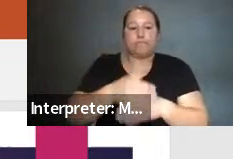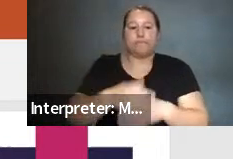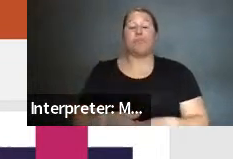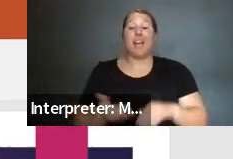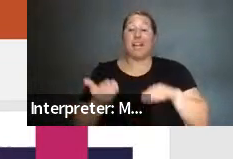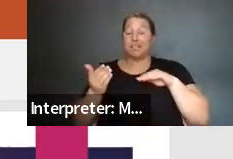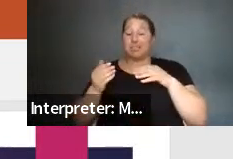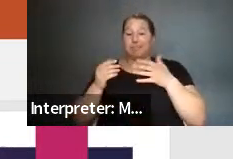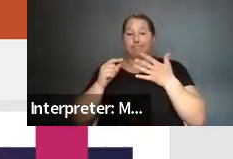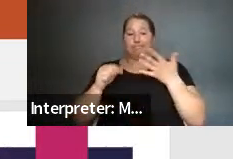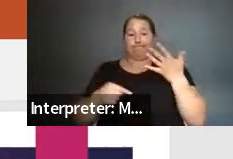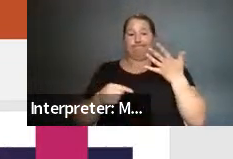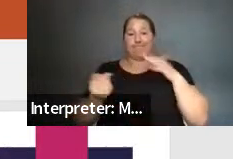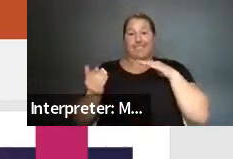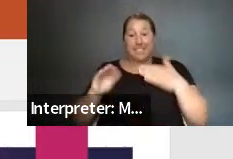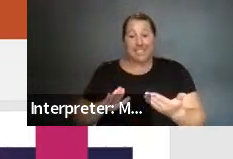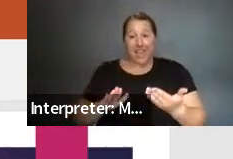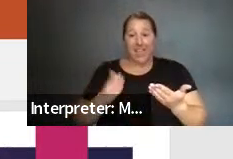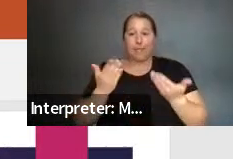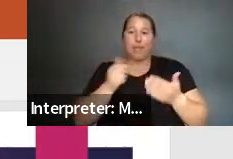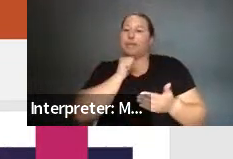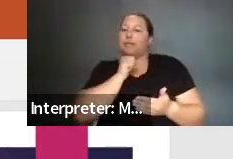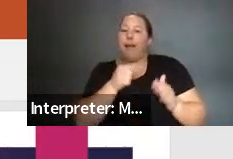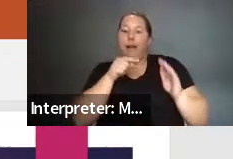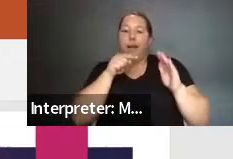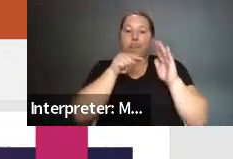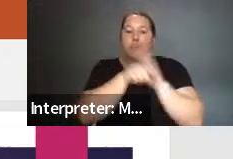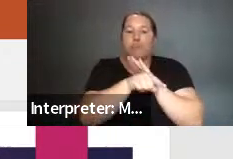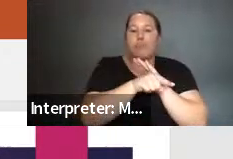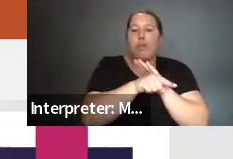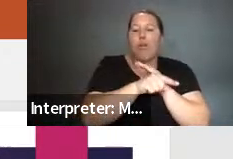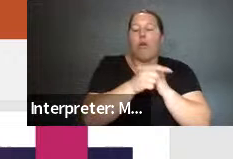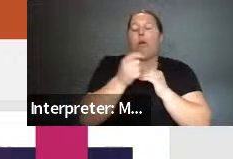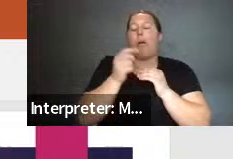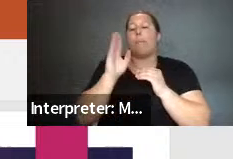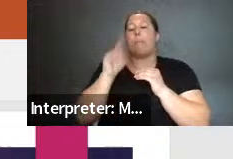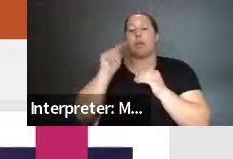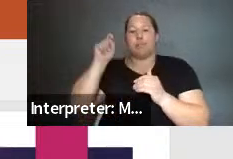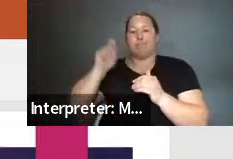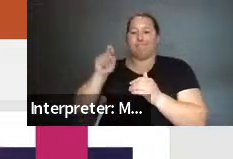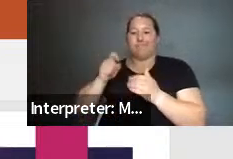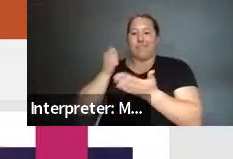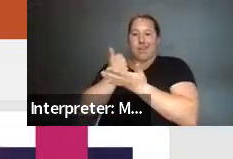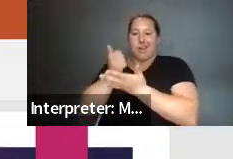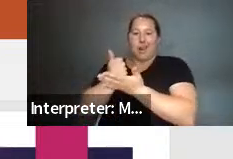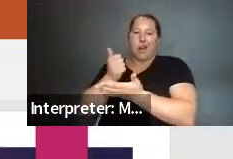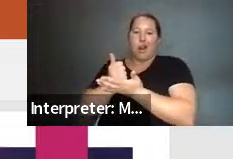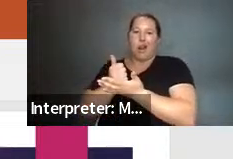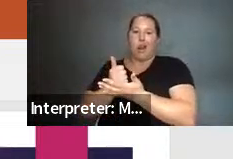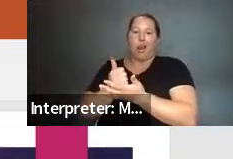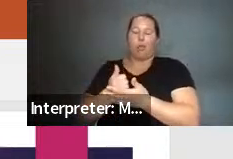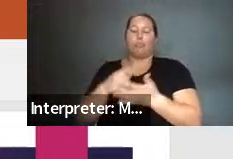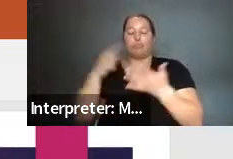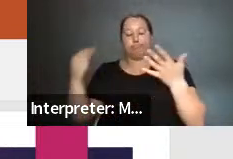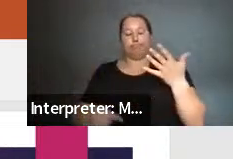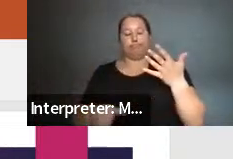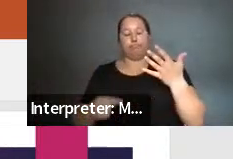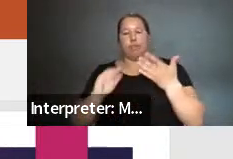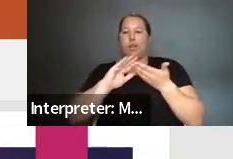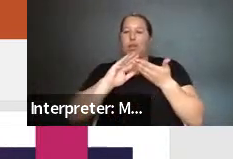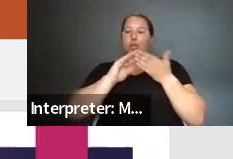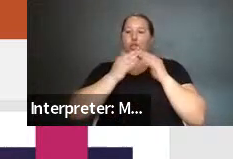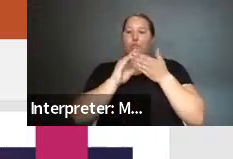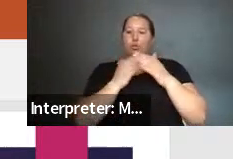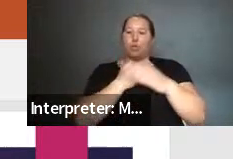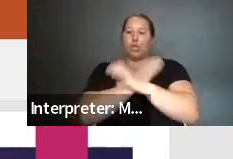not have been a homicide, but the family needs outreach. And then, of course, anything that happens in the community that is raised at a level of